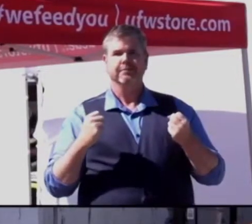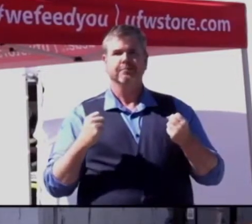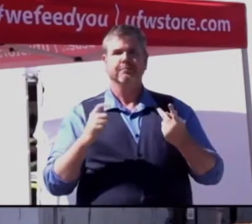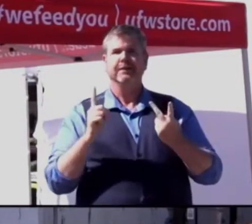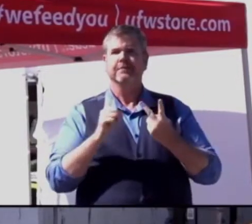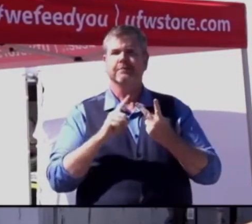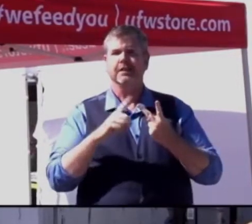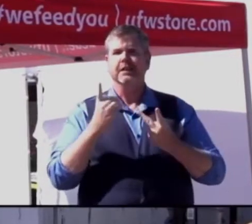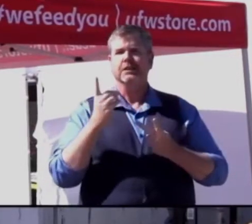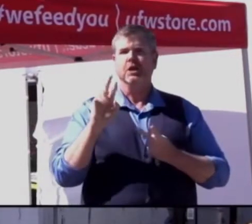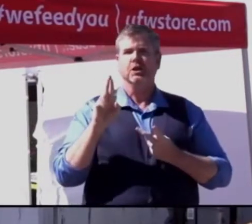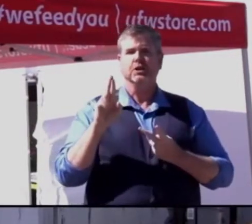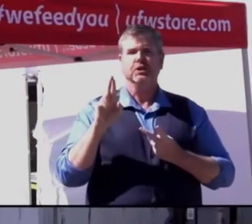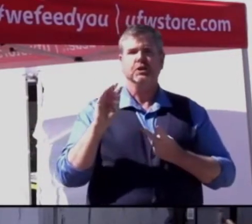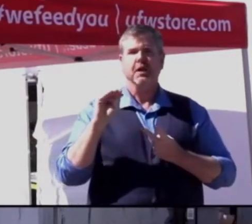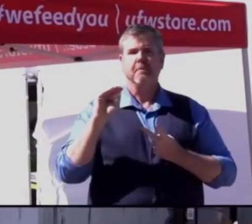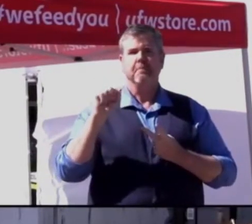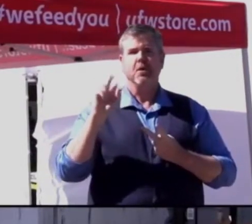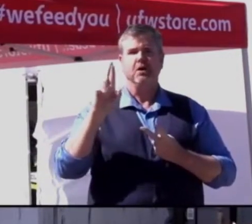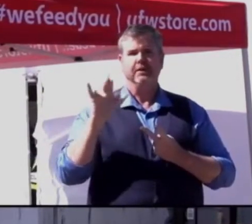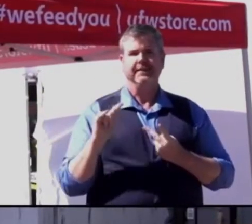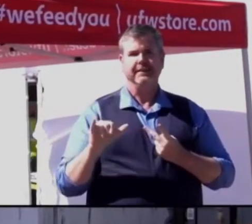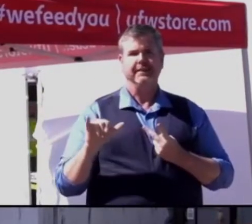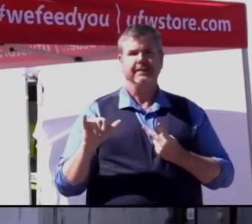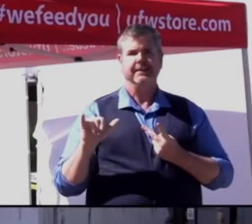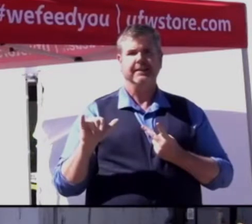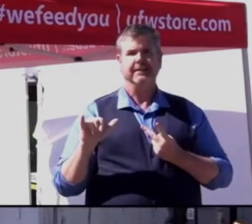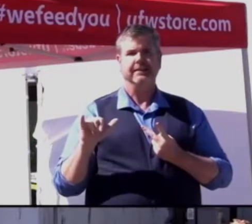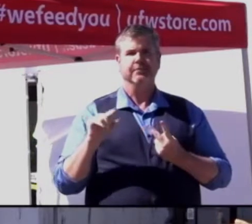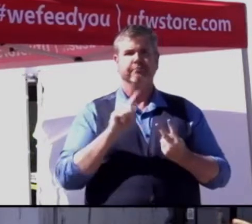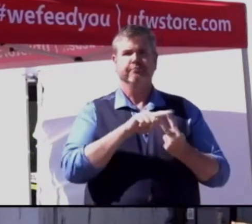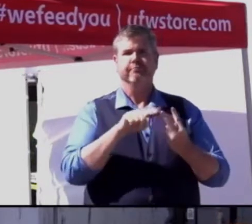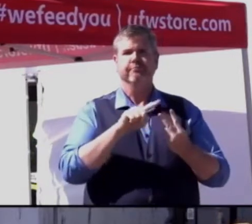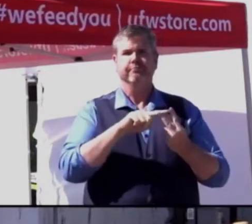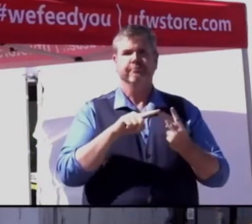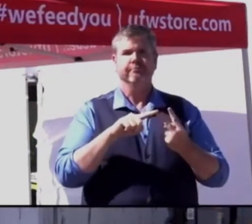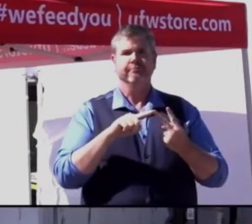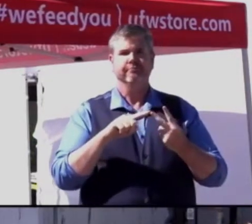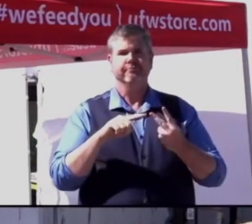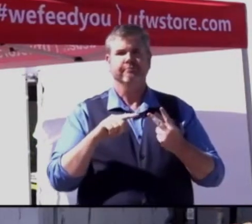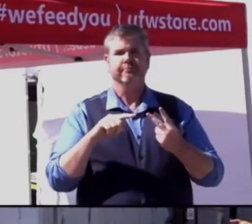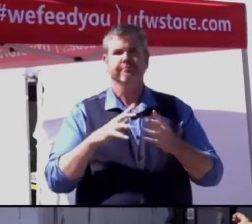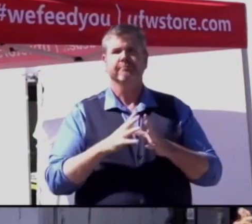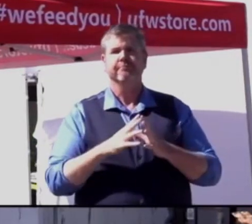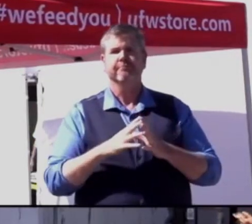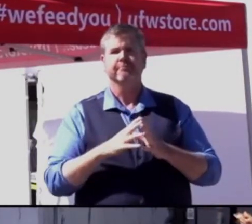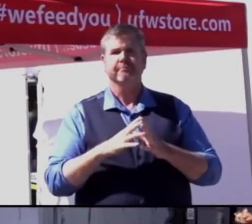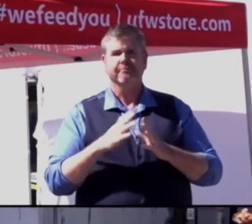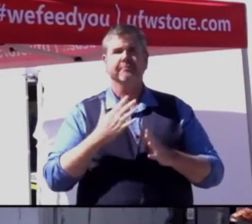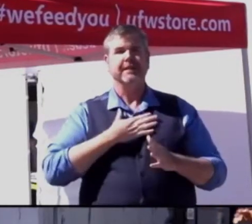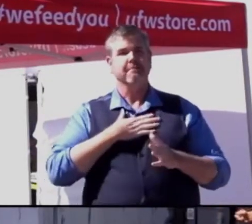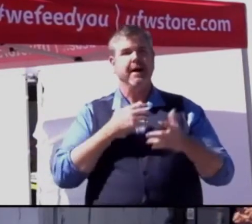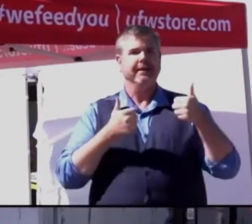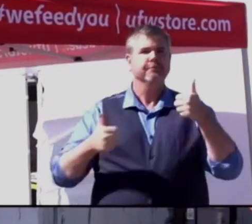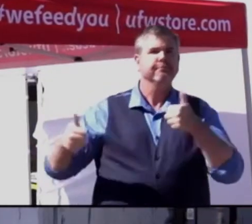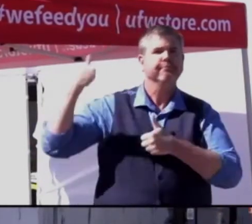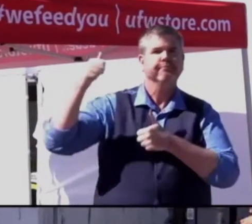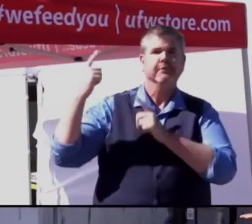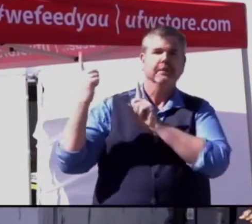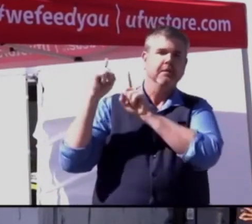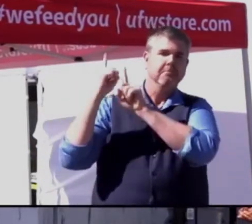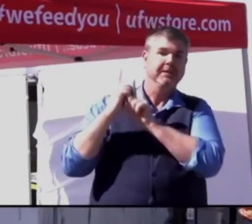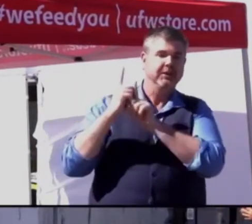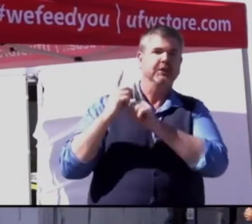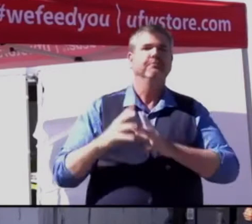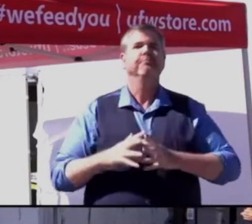Fenstersheib, who has served throughout this pandemic, who has been my mentor and is the previous health officer for the County of Santa